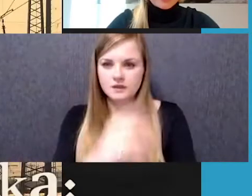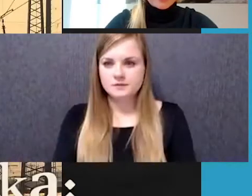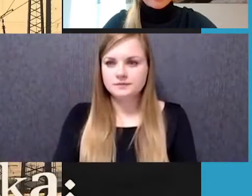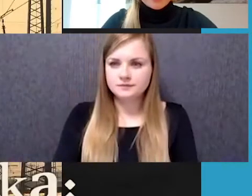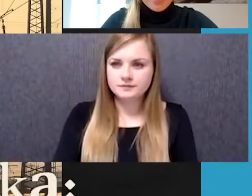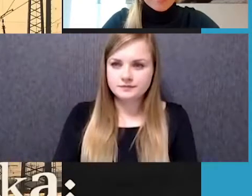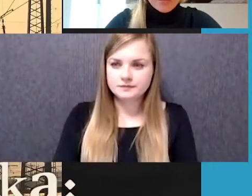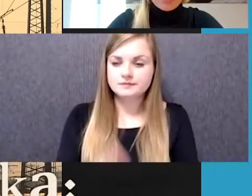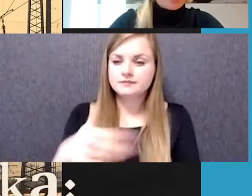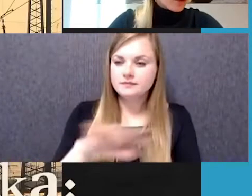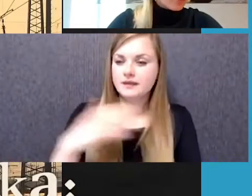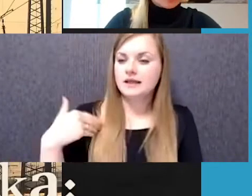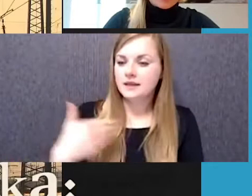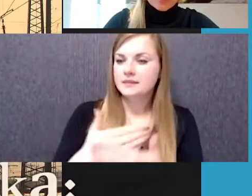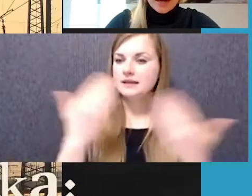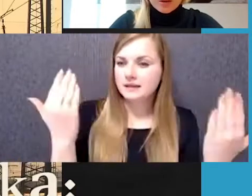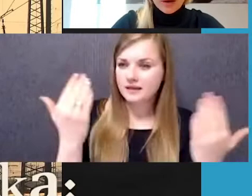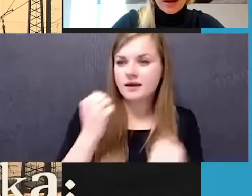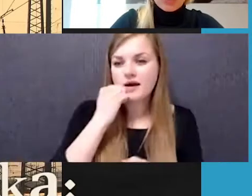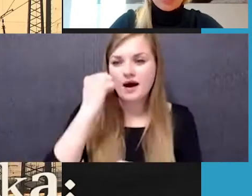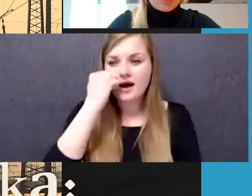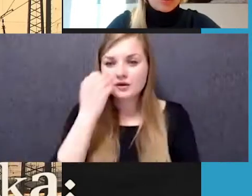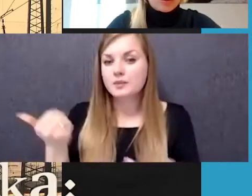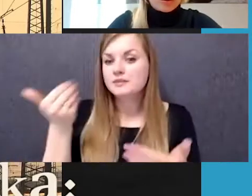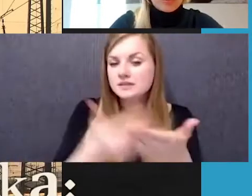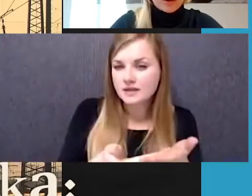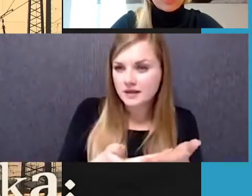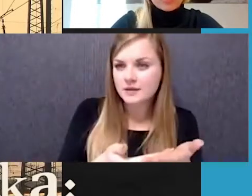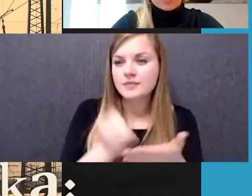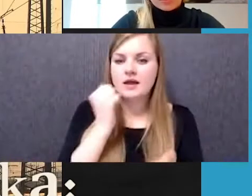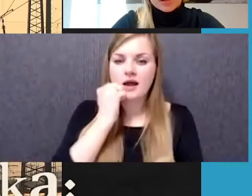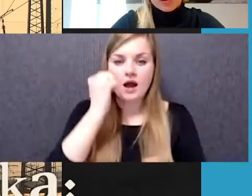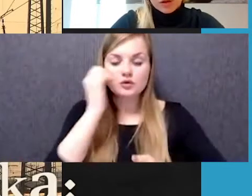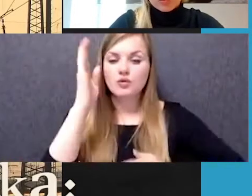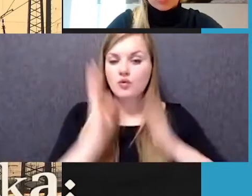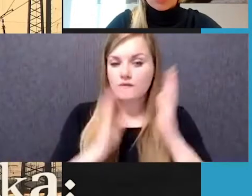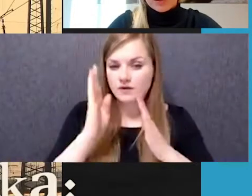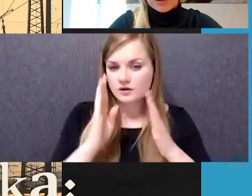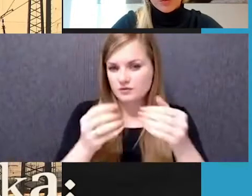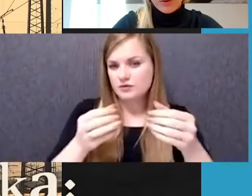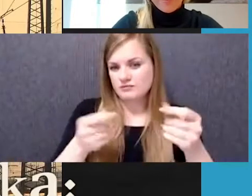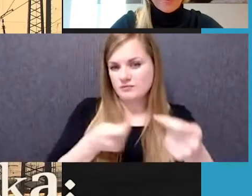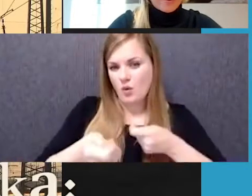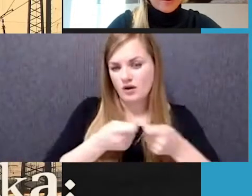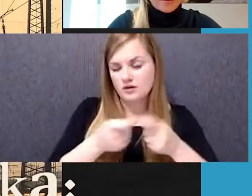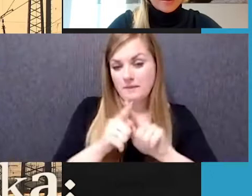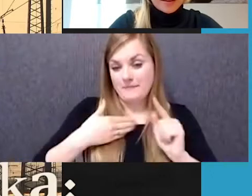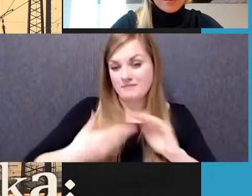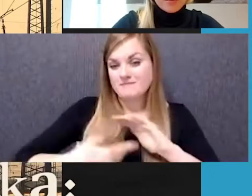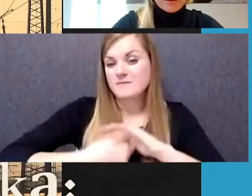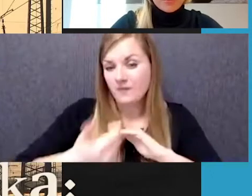called Strasbourg Court ruling that has slowed down Lithuanian